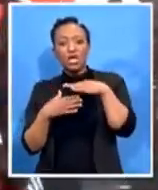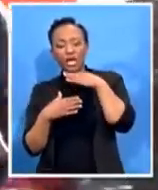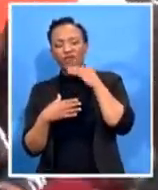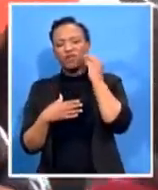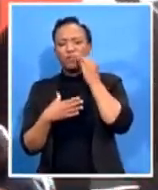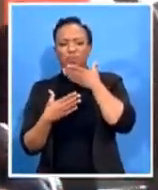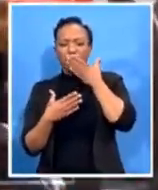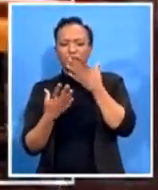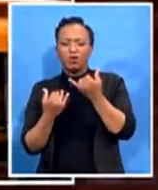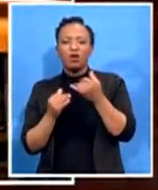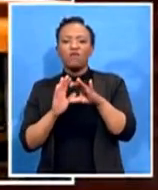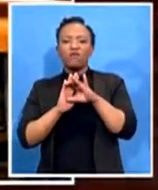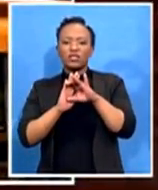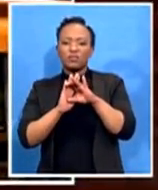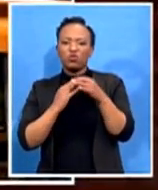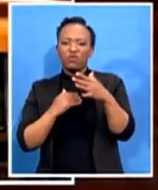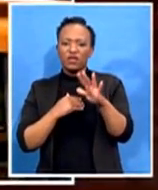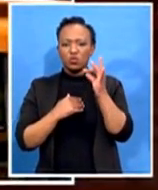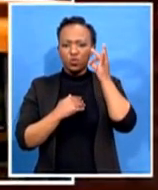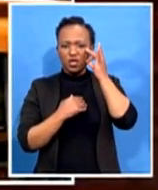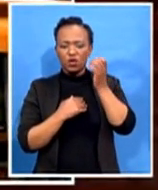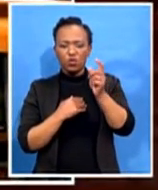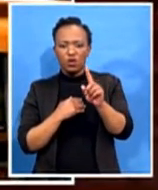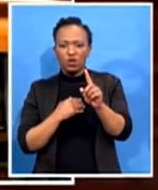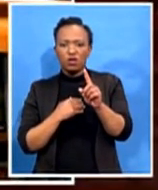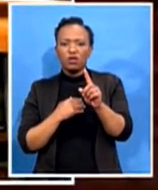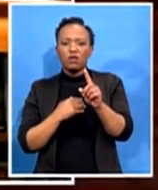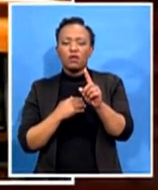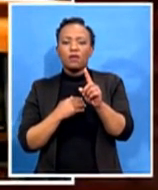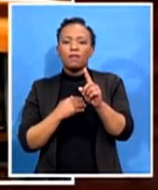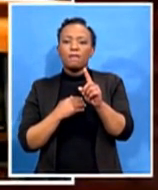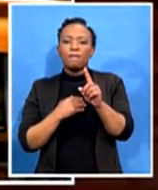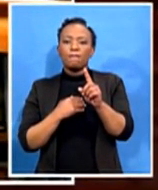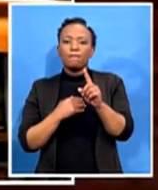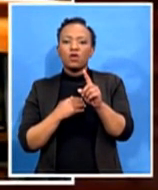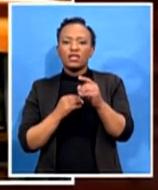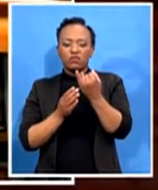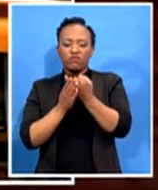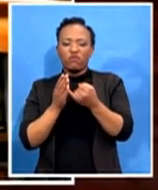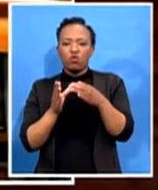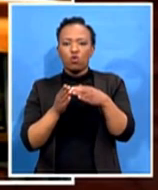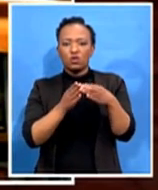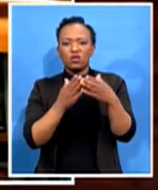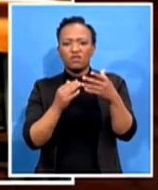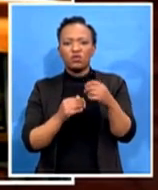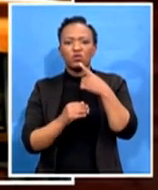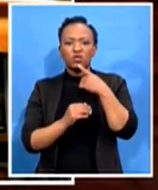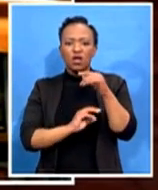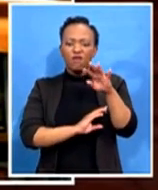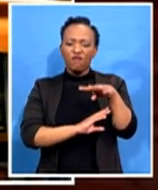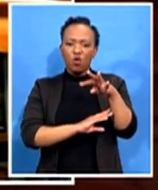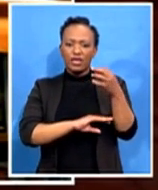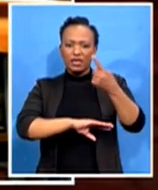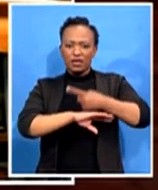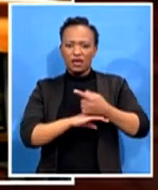the duration for quarantine is 14 days. All of a sudden now it's 10 days. Based on what?